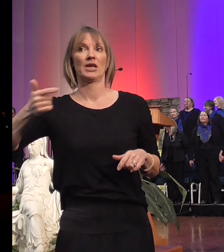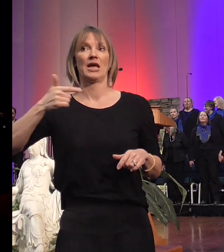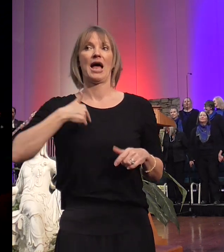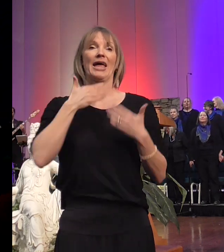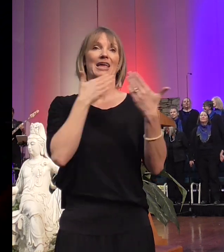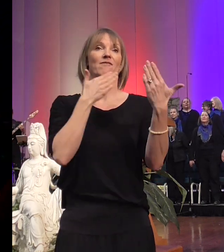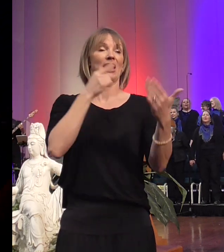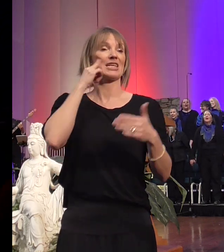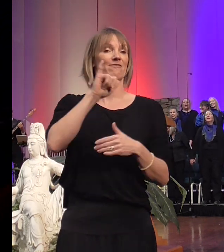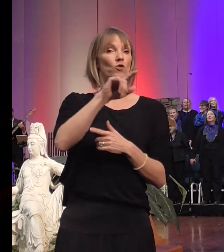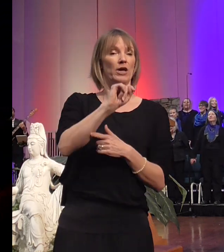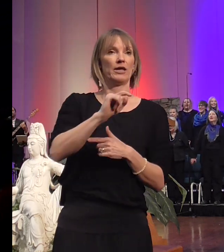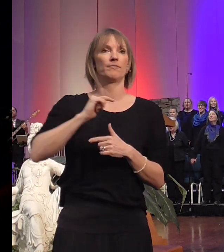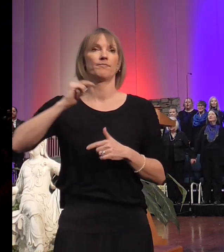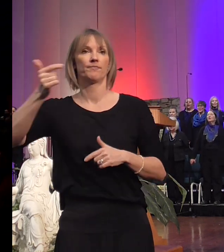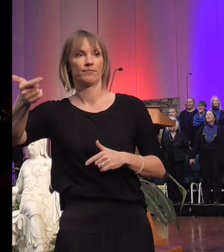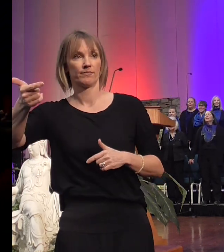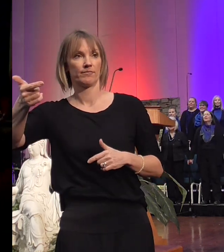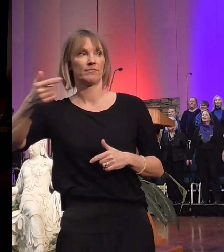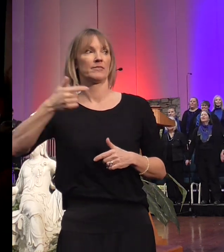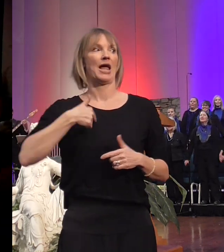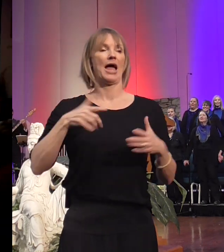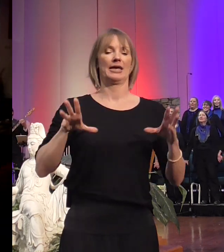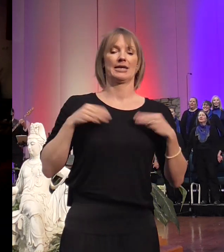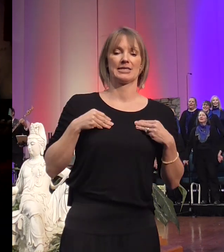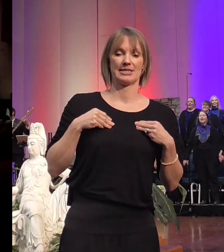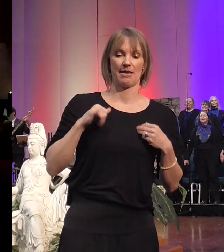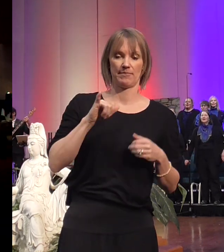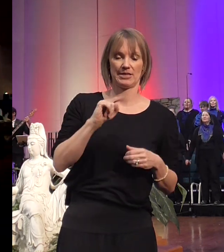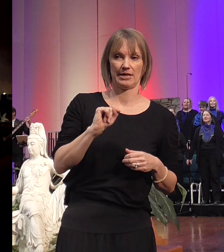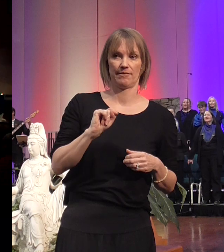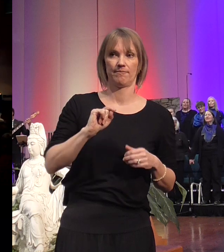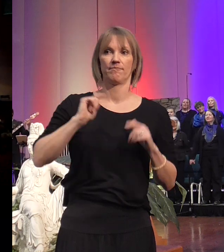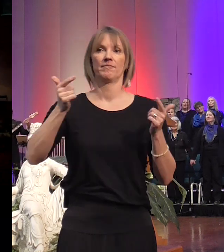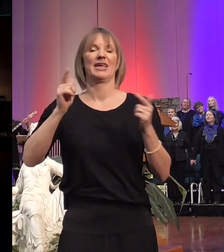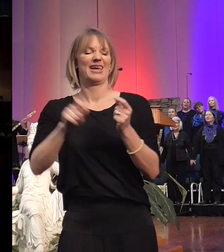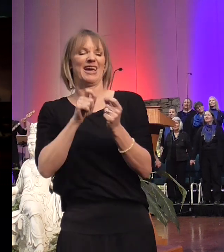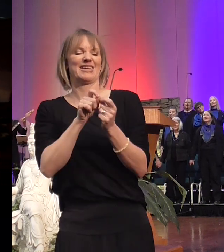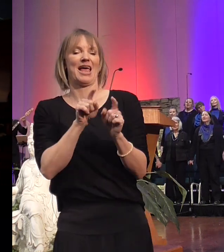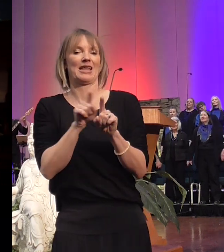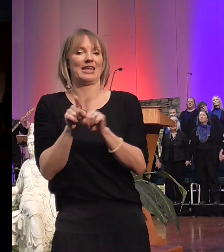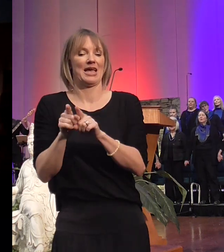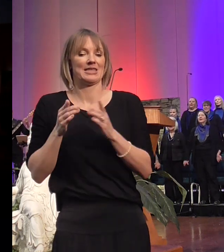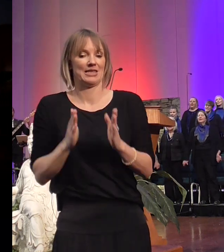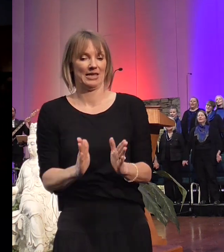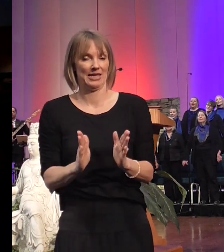I give thanks for it, and I accept it. Just the way that it